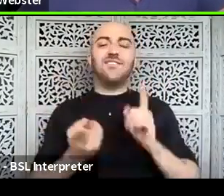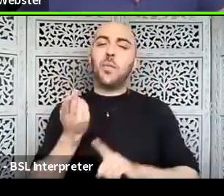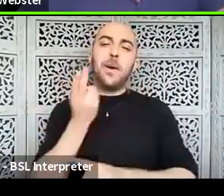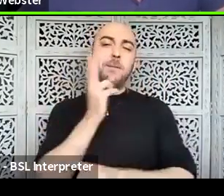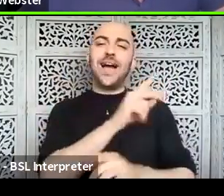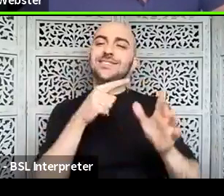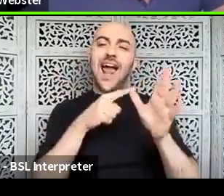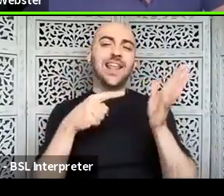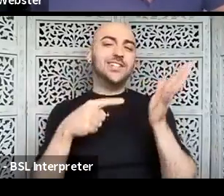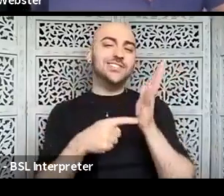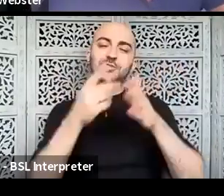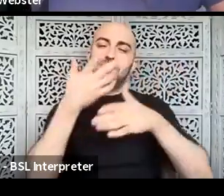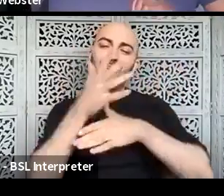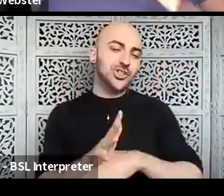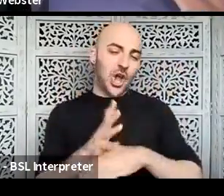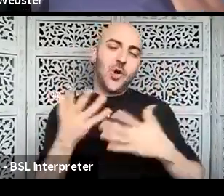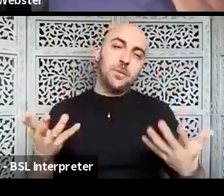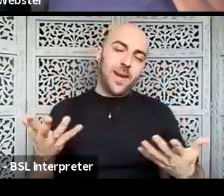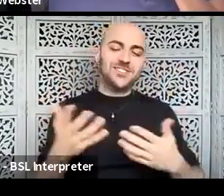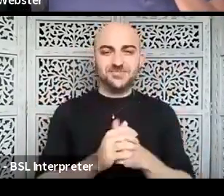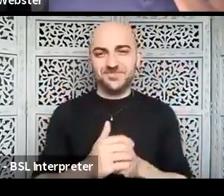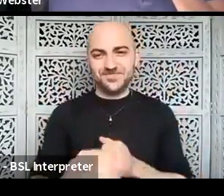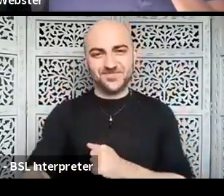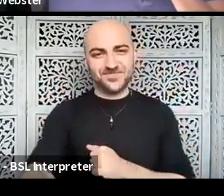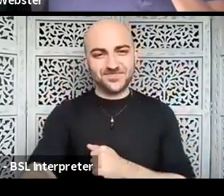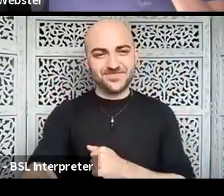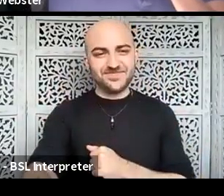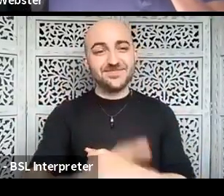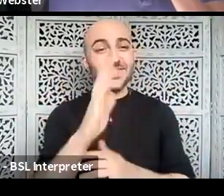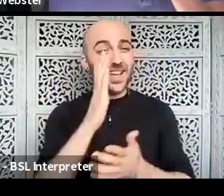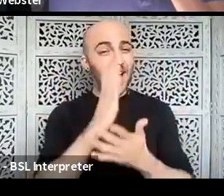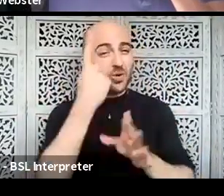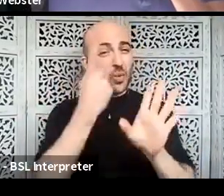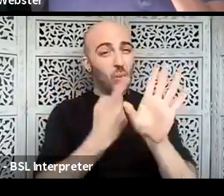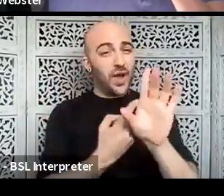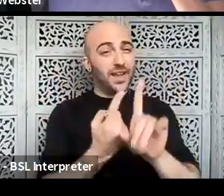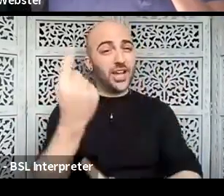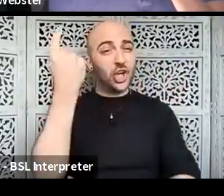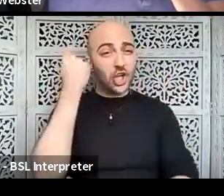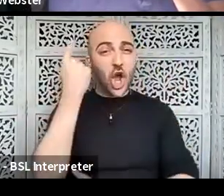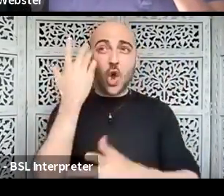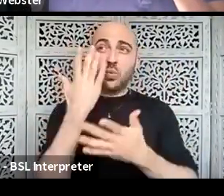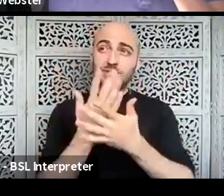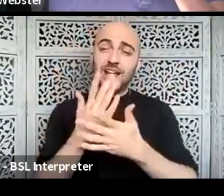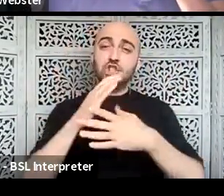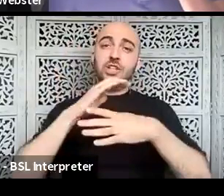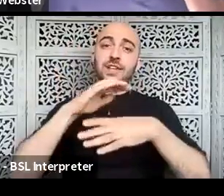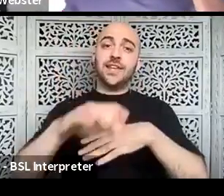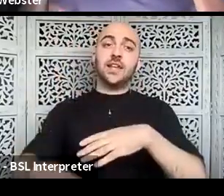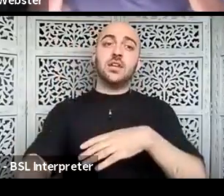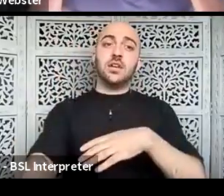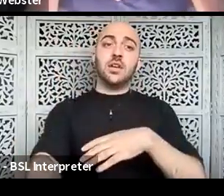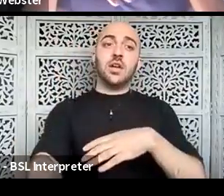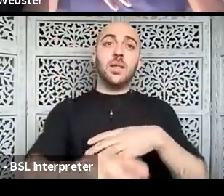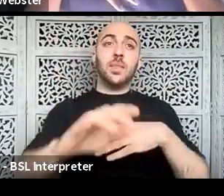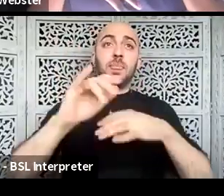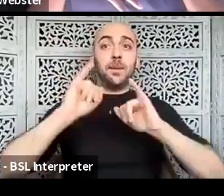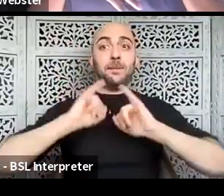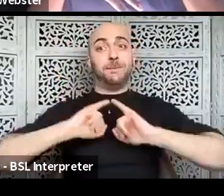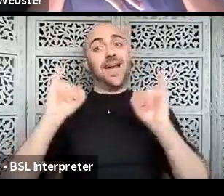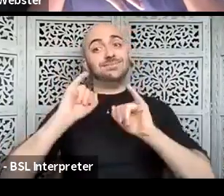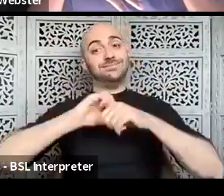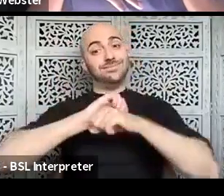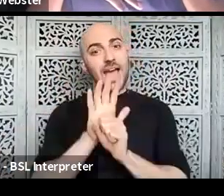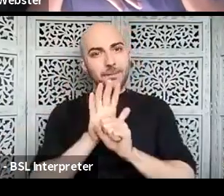did get there. So a year ago, in a way, it was the pandemic then that for you sort of made everything come together and gave